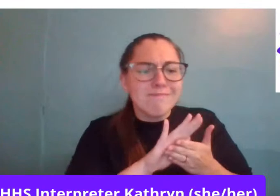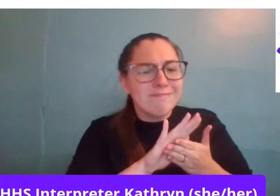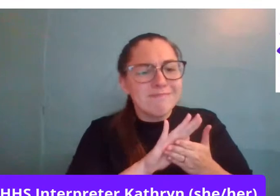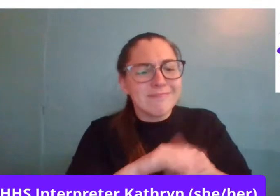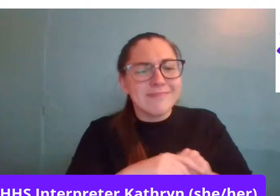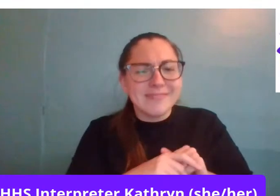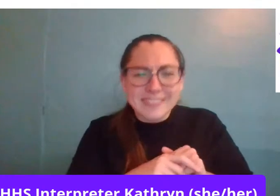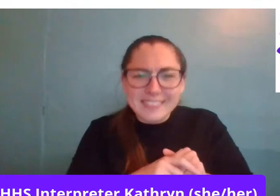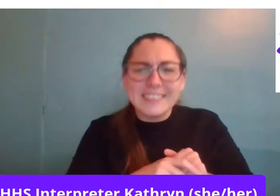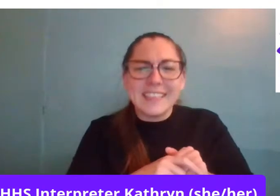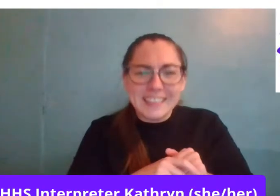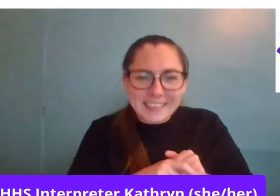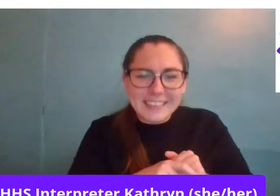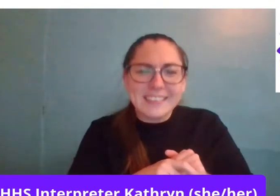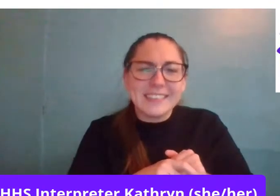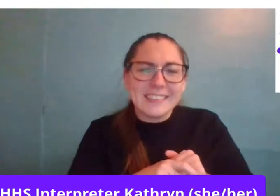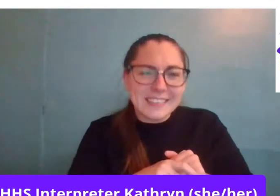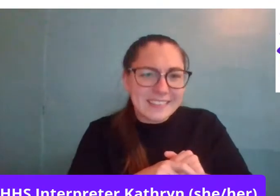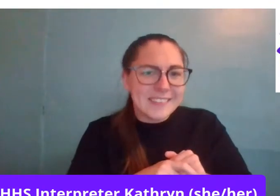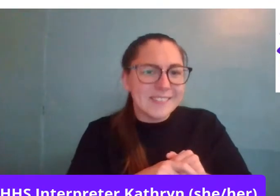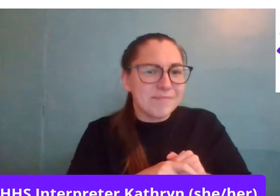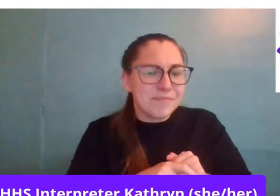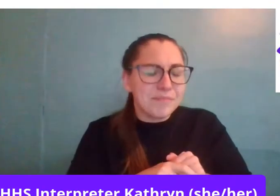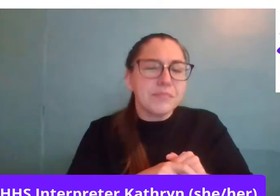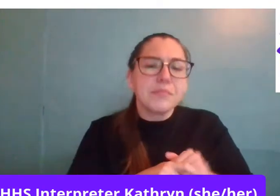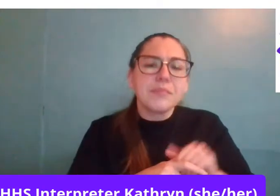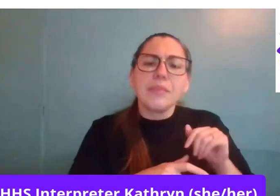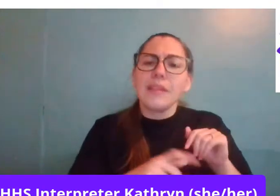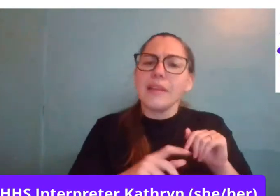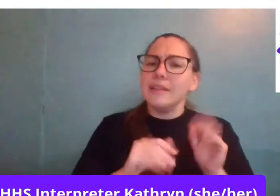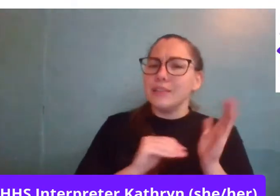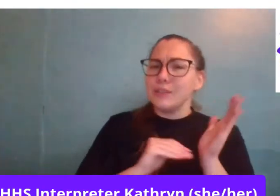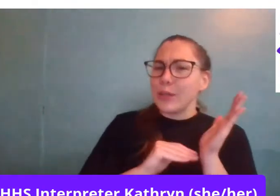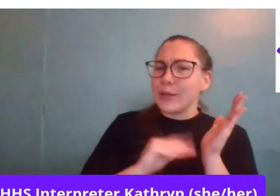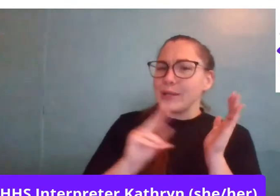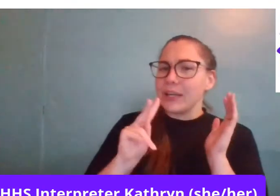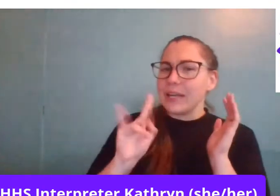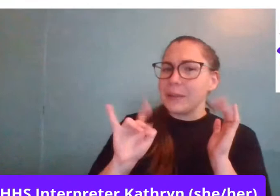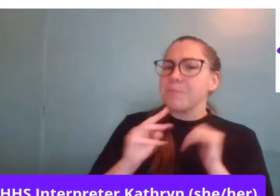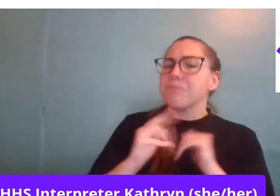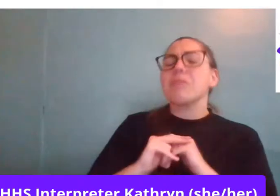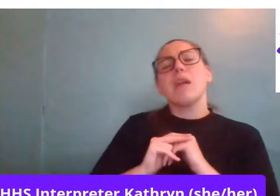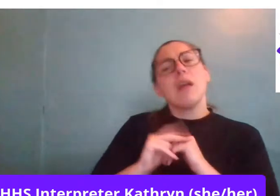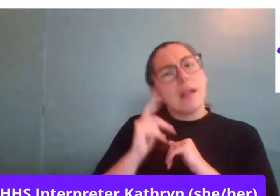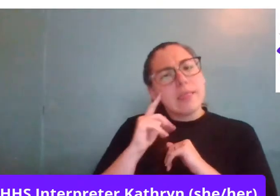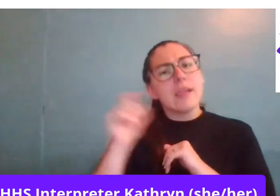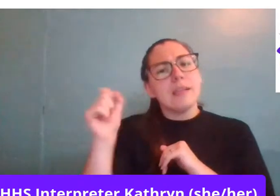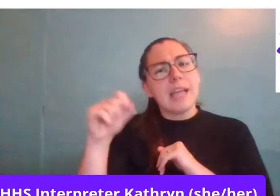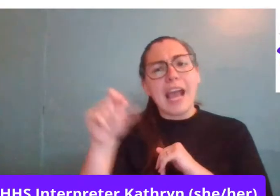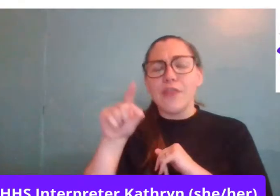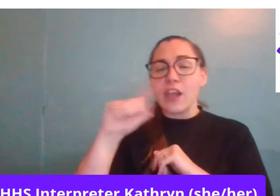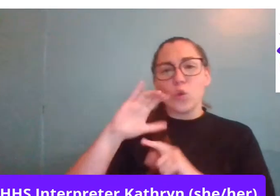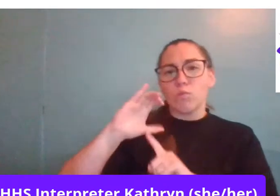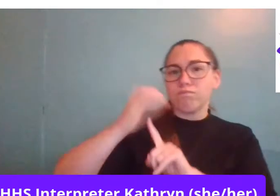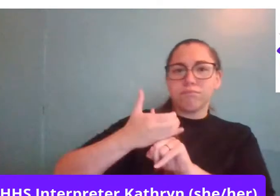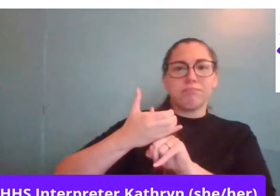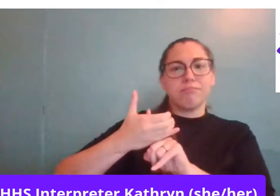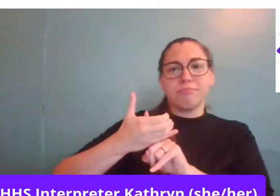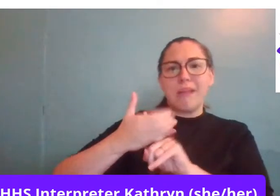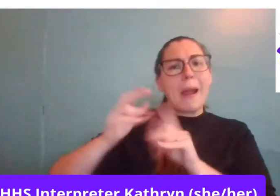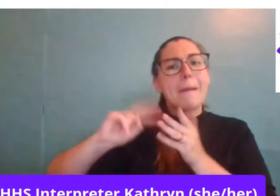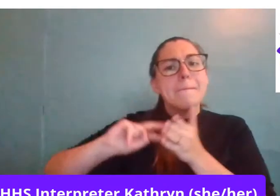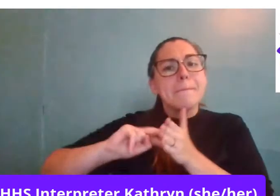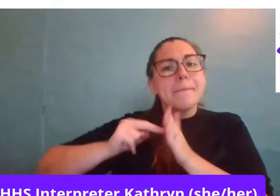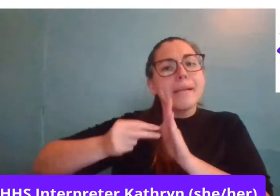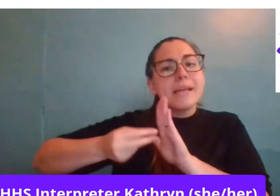Yes. I think that, you know, as I was saying, that I think you really epitomize what it is